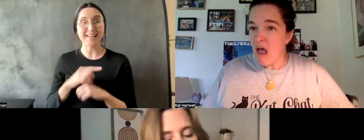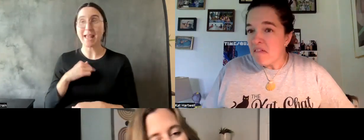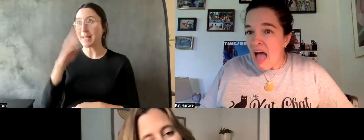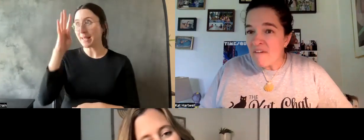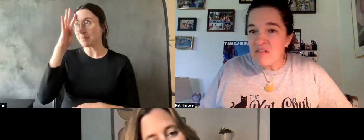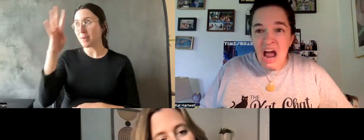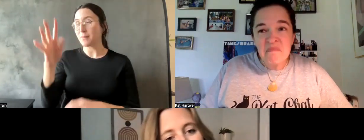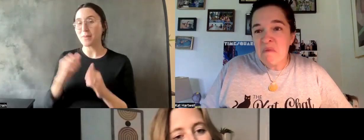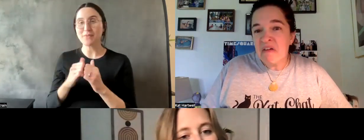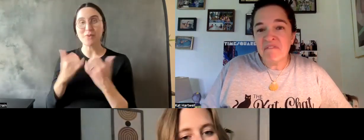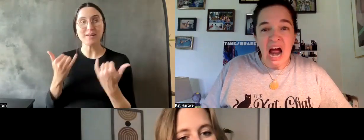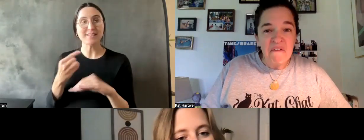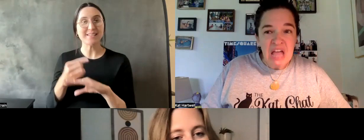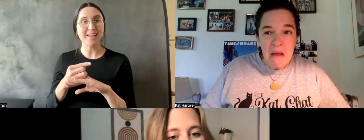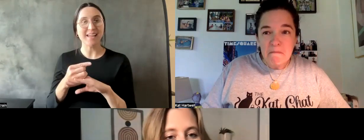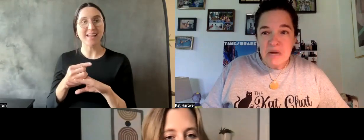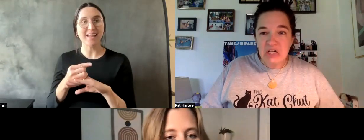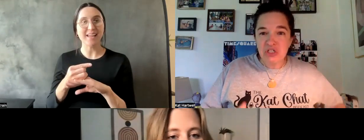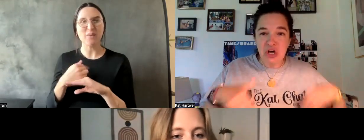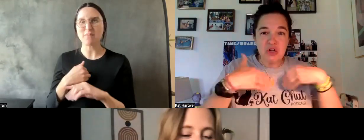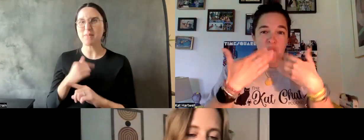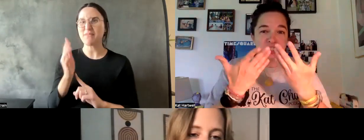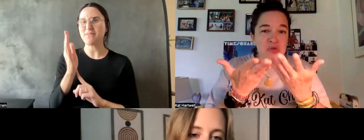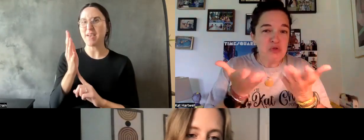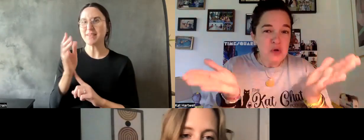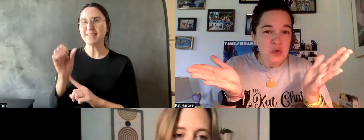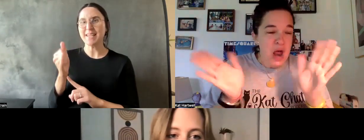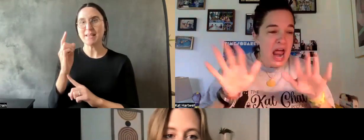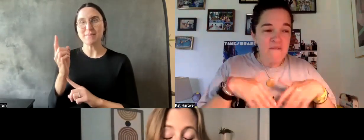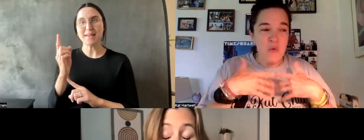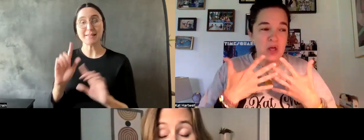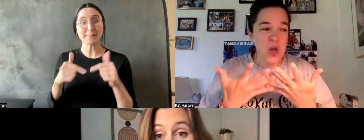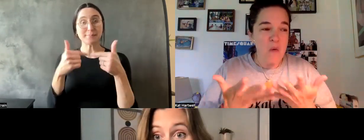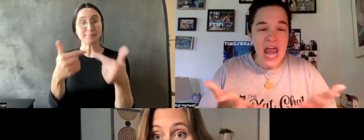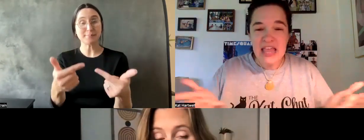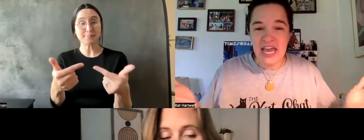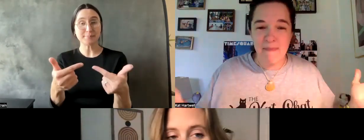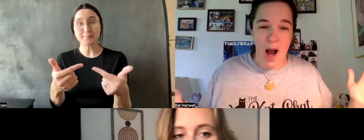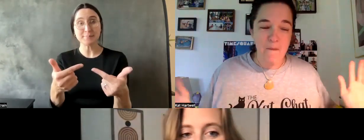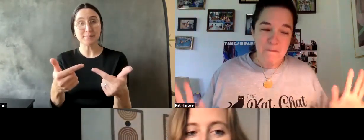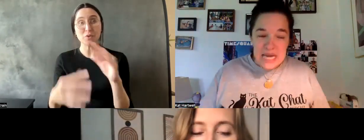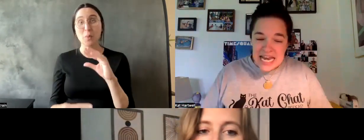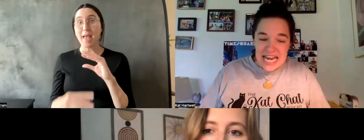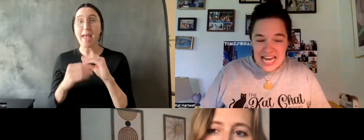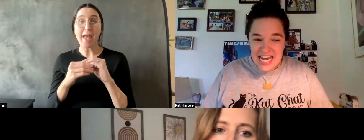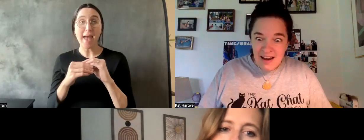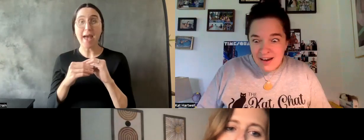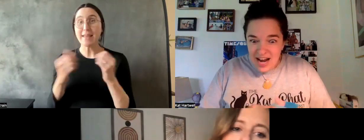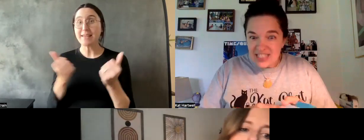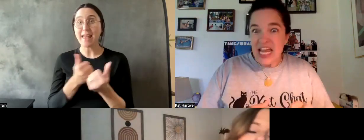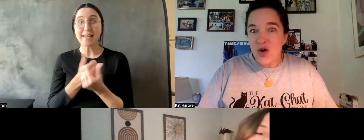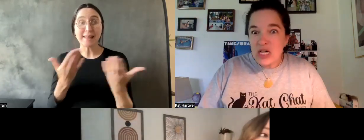that. After that, maybe 5-10 minutes to turn it over to you if you want to know anything about